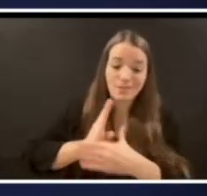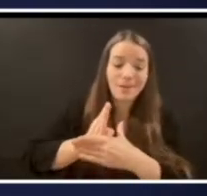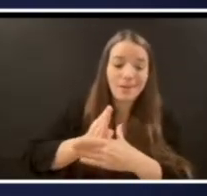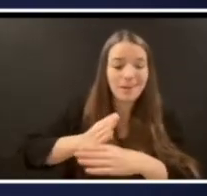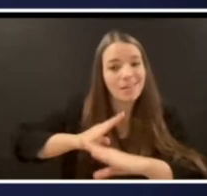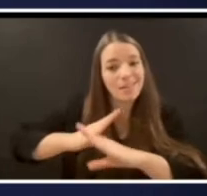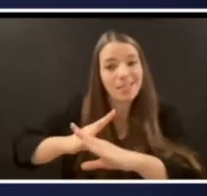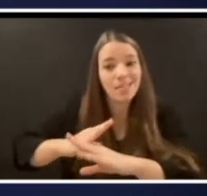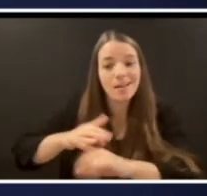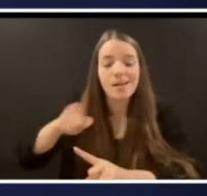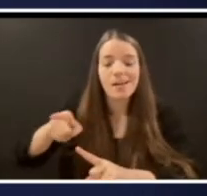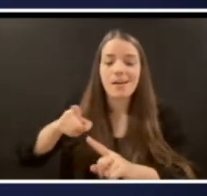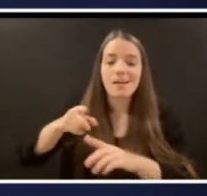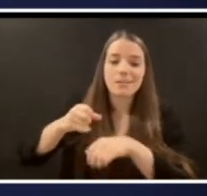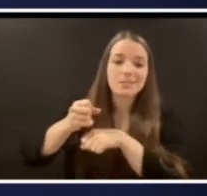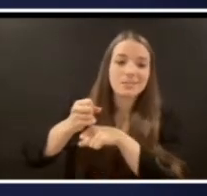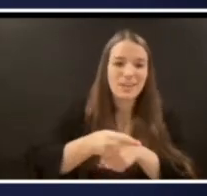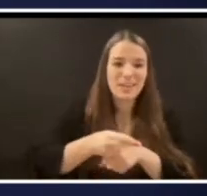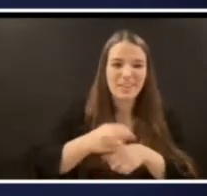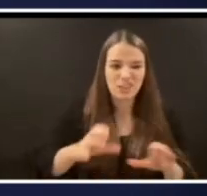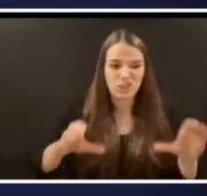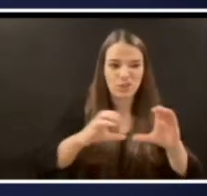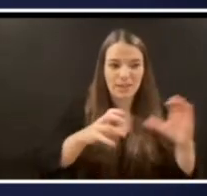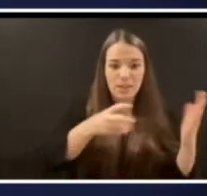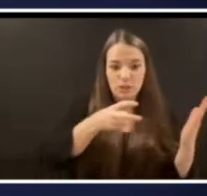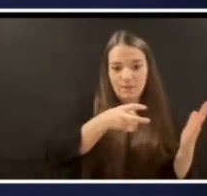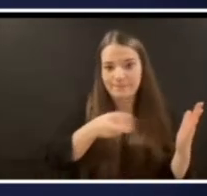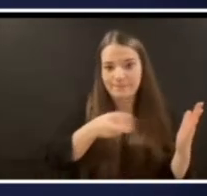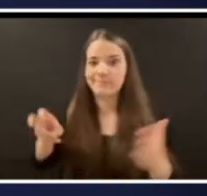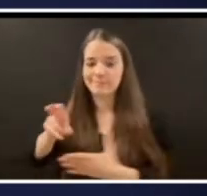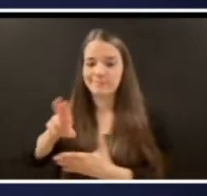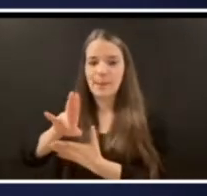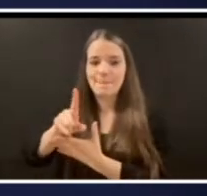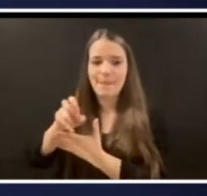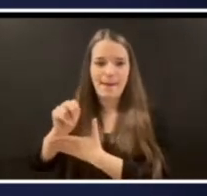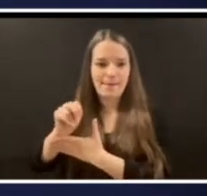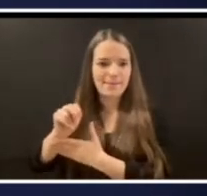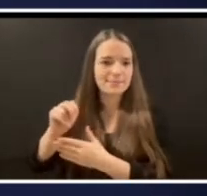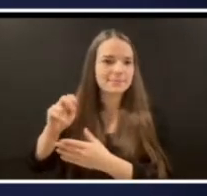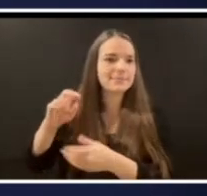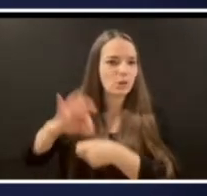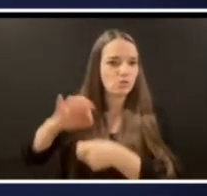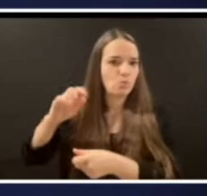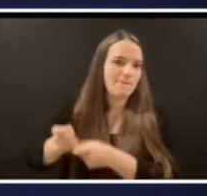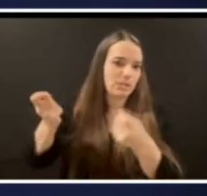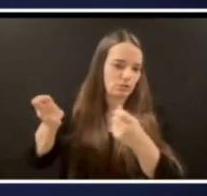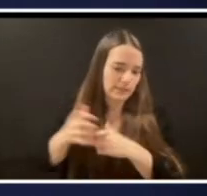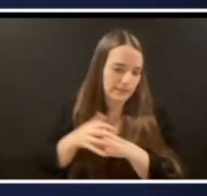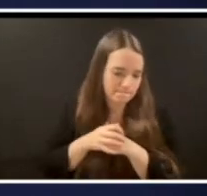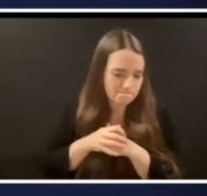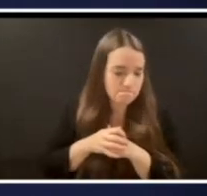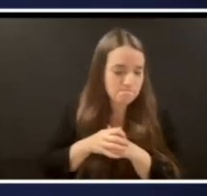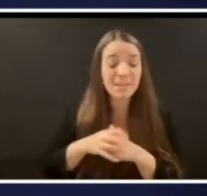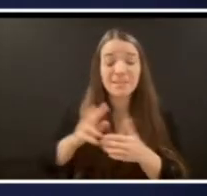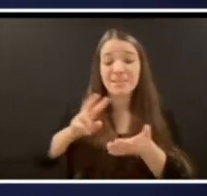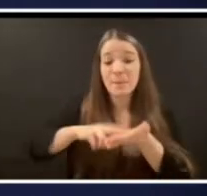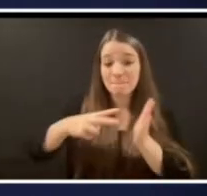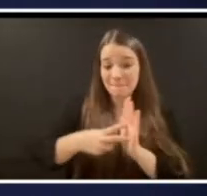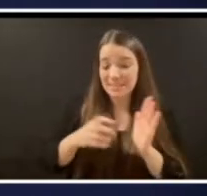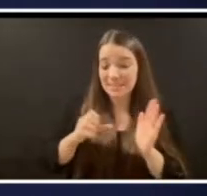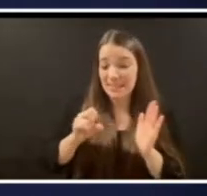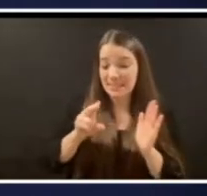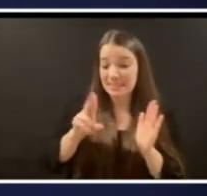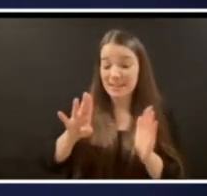defeat the certification of President Biden's electoral victory. That said, the subcommittee does not attempt